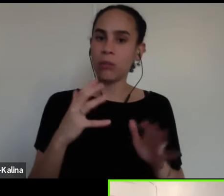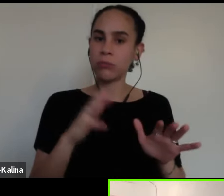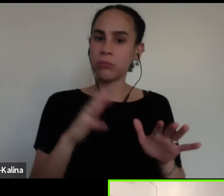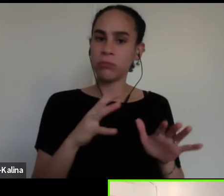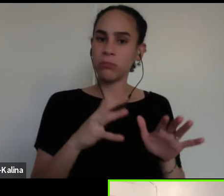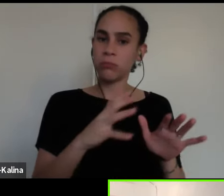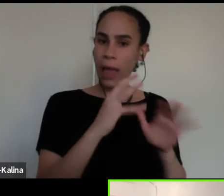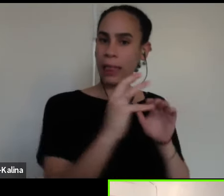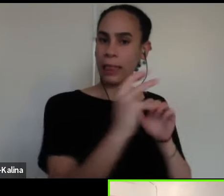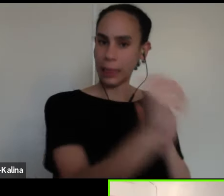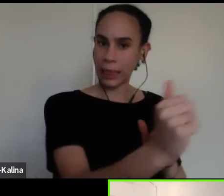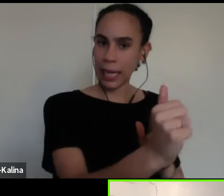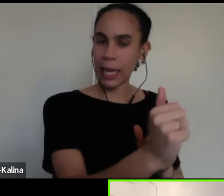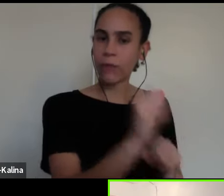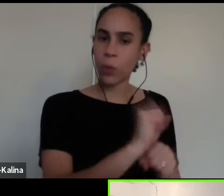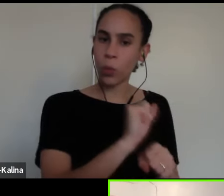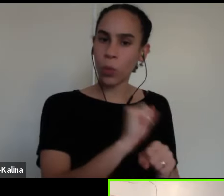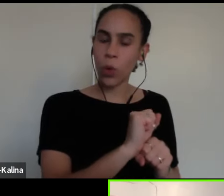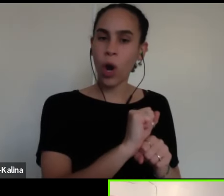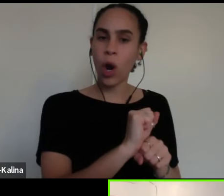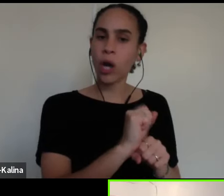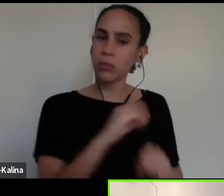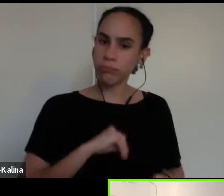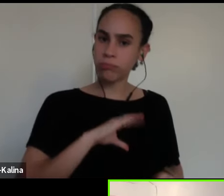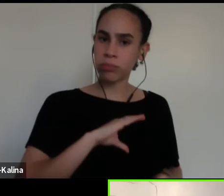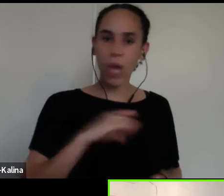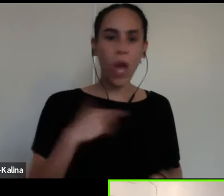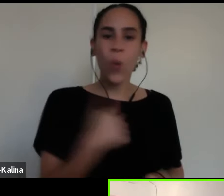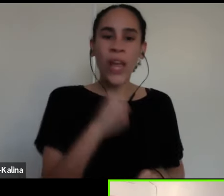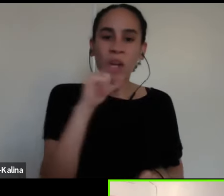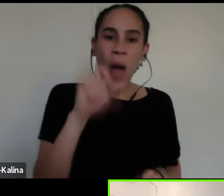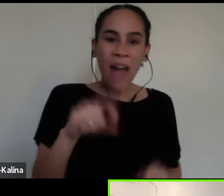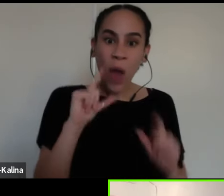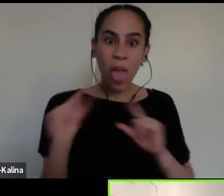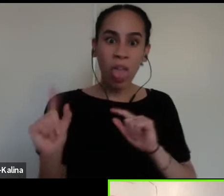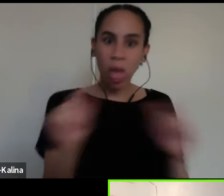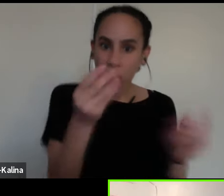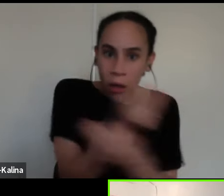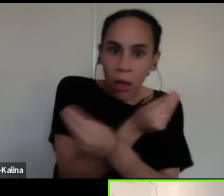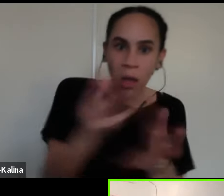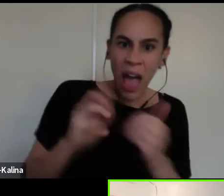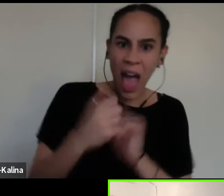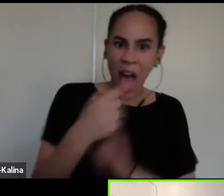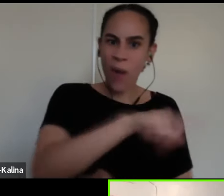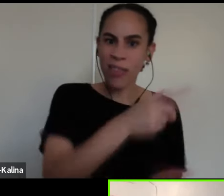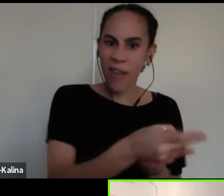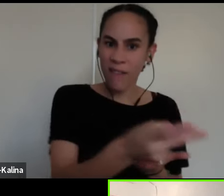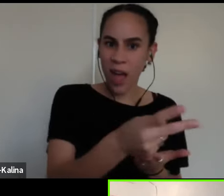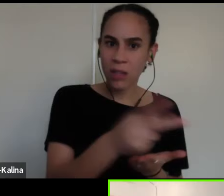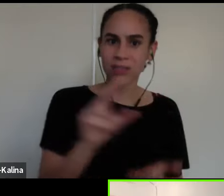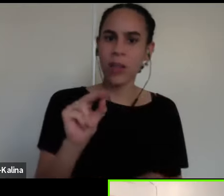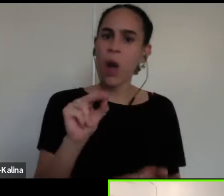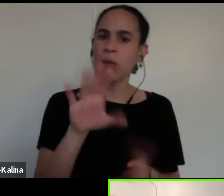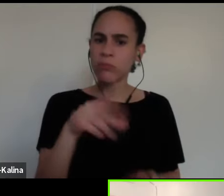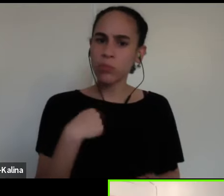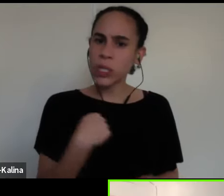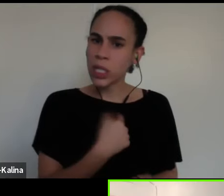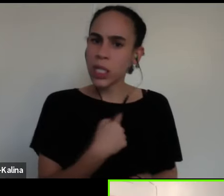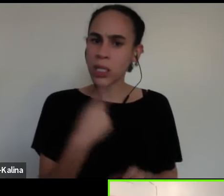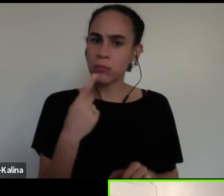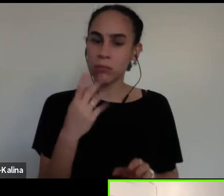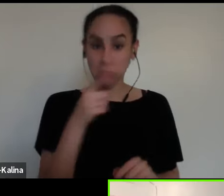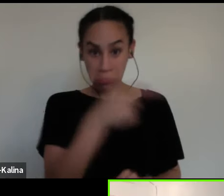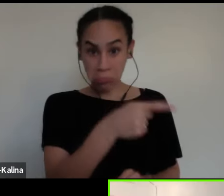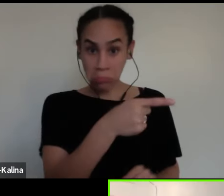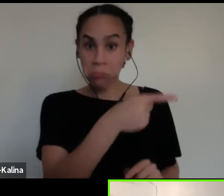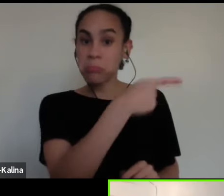to tell everyone else on the team how they failed. It's like, this person is on their way to something else. We wish them well,